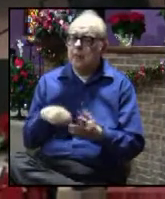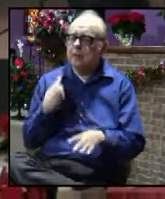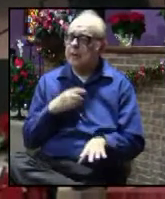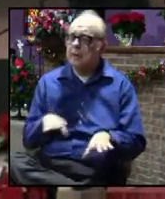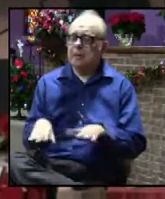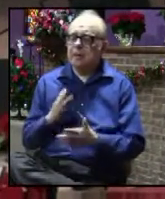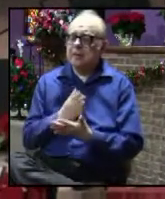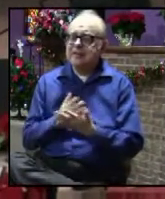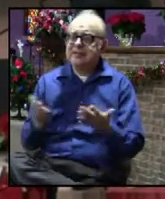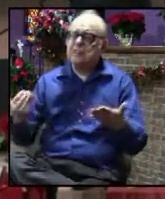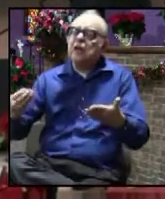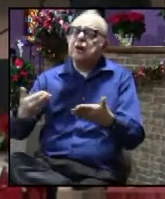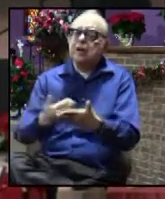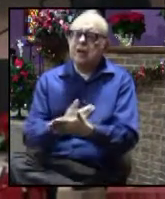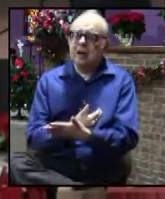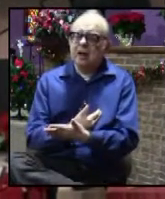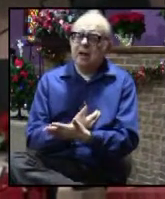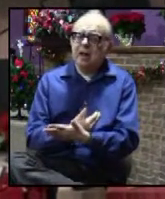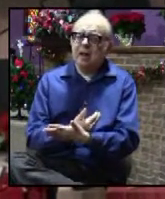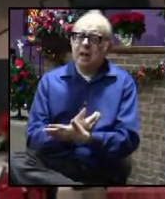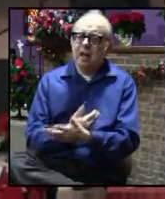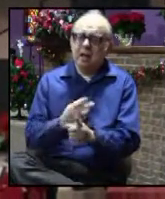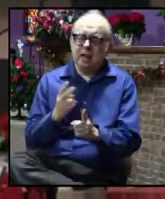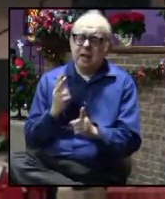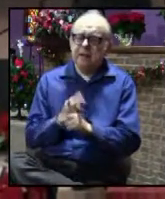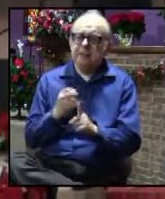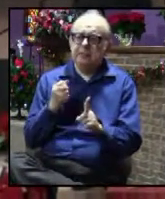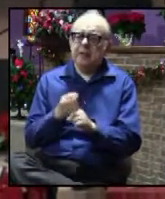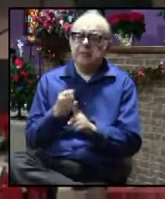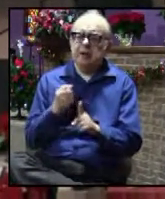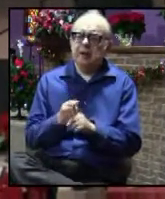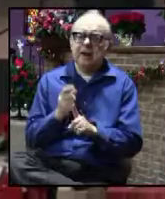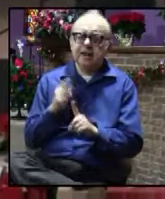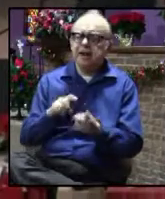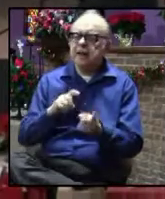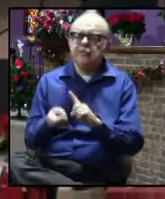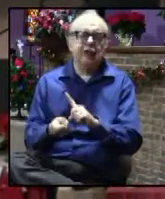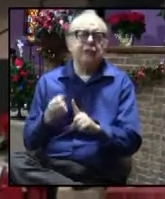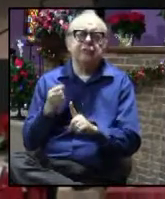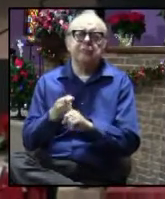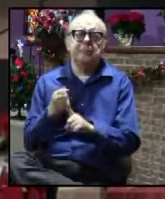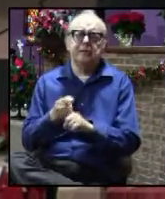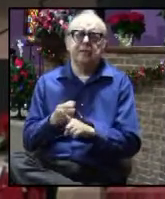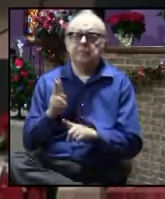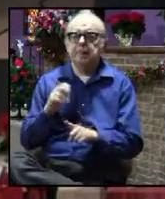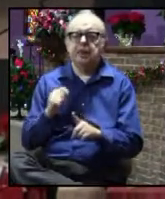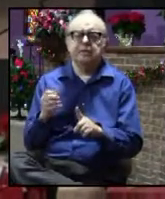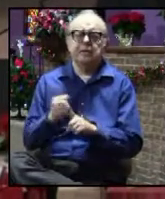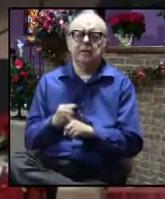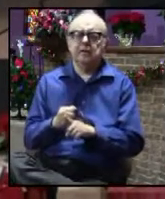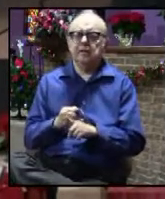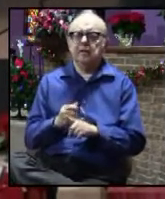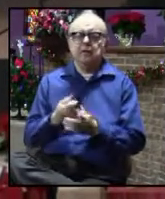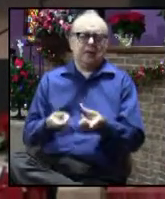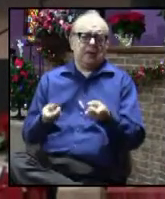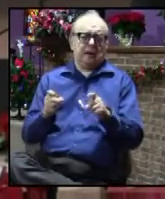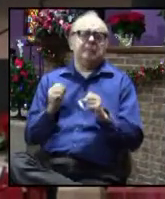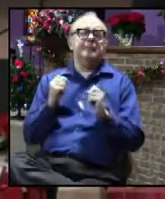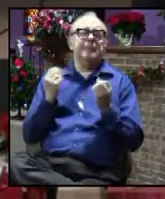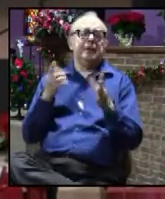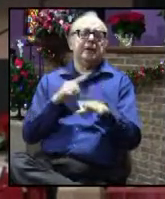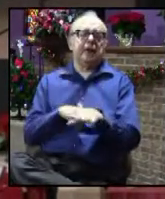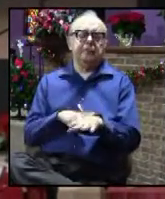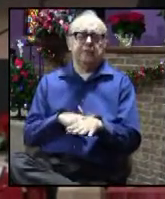This is something new. I can keep that beat, but I can't keep the other beats. And so what ends up happening a lot of